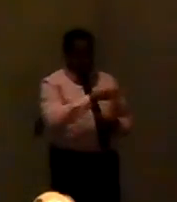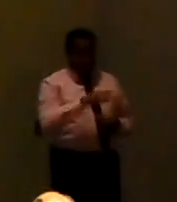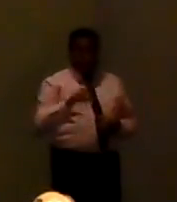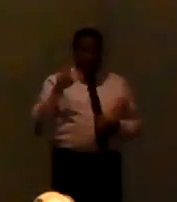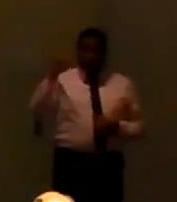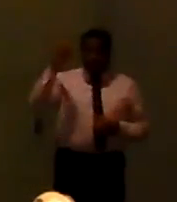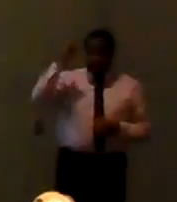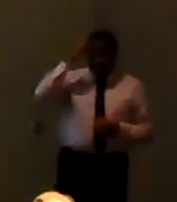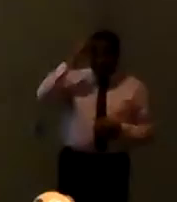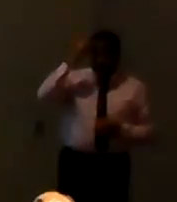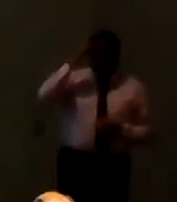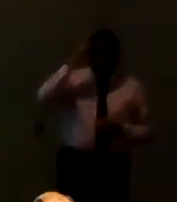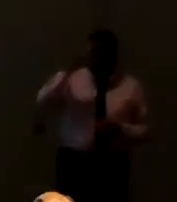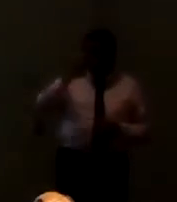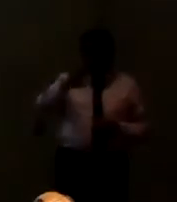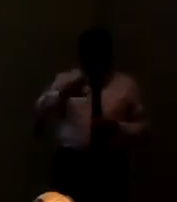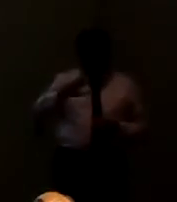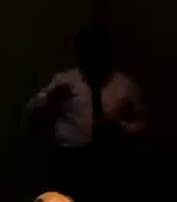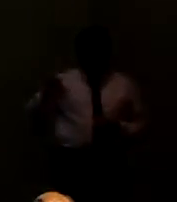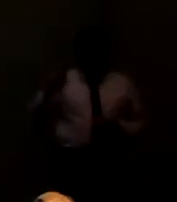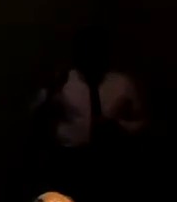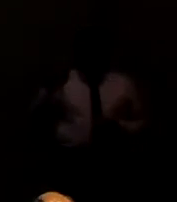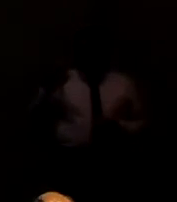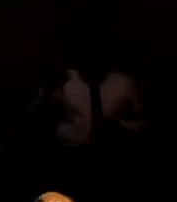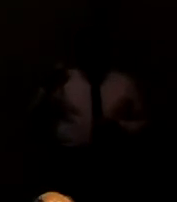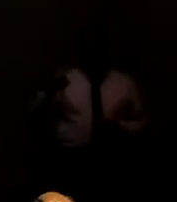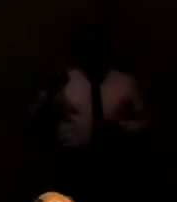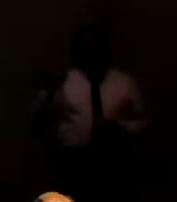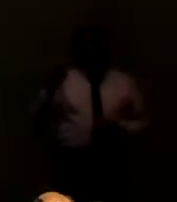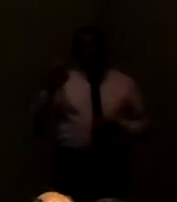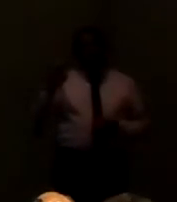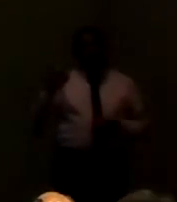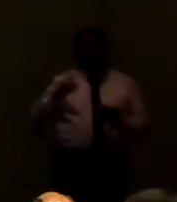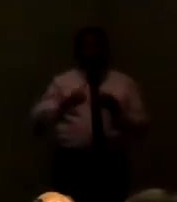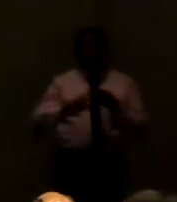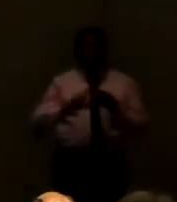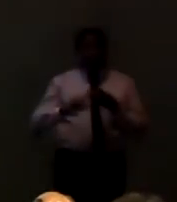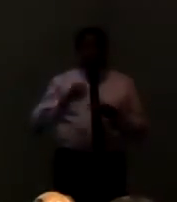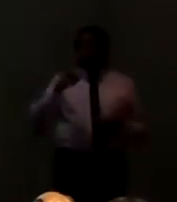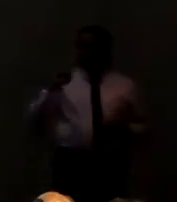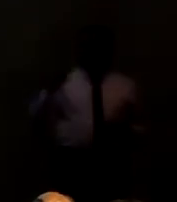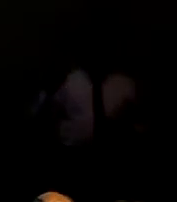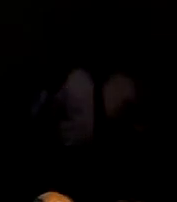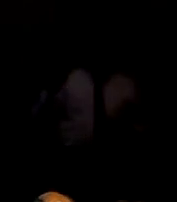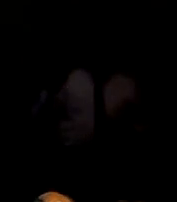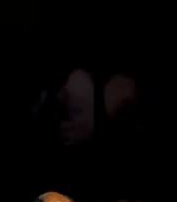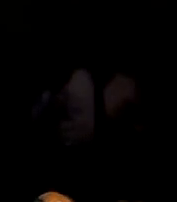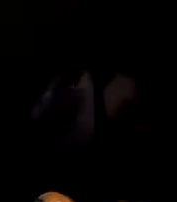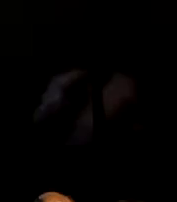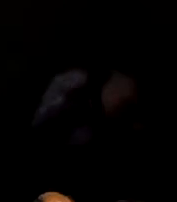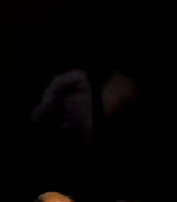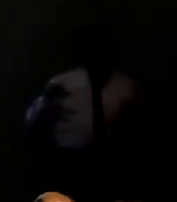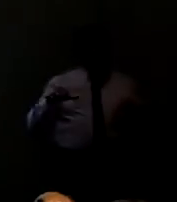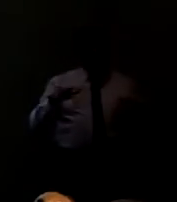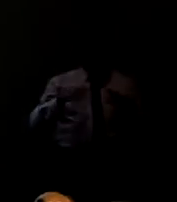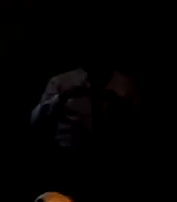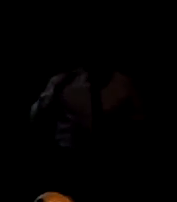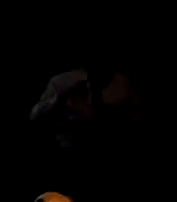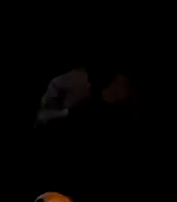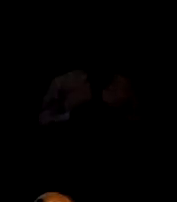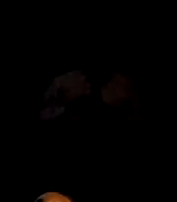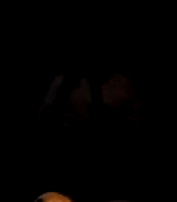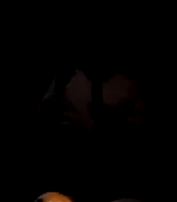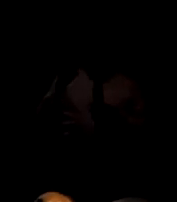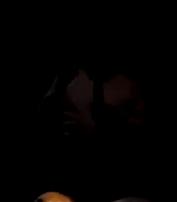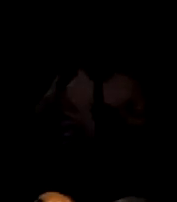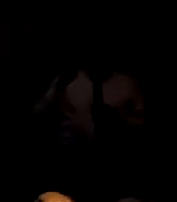Dallas, Charlotte, and Jacksonville, we do more.